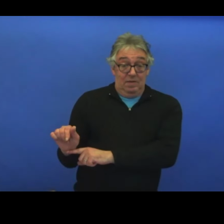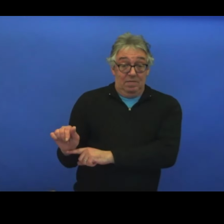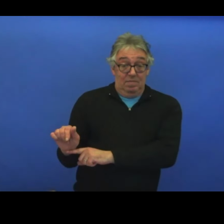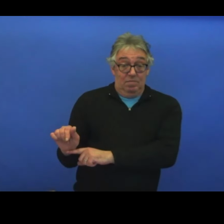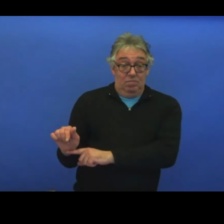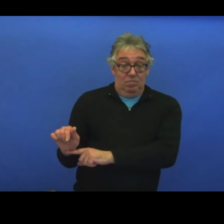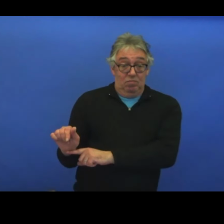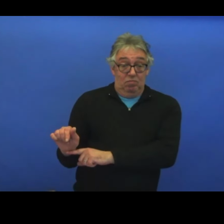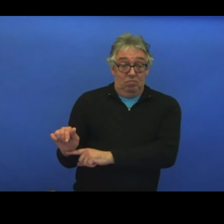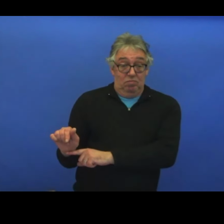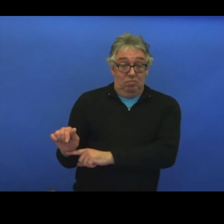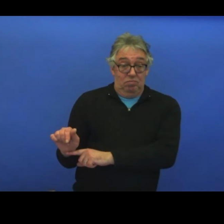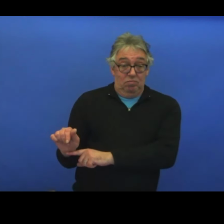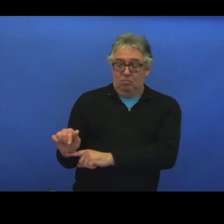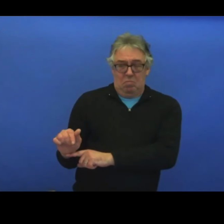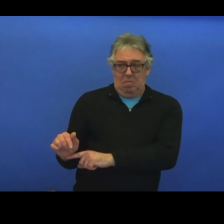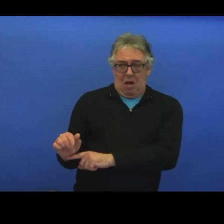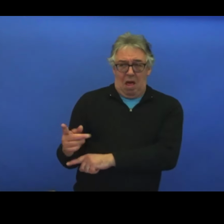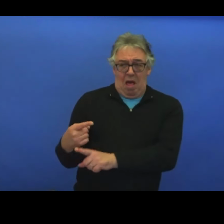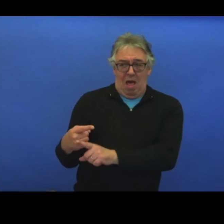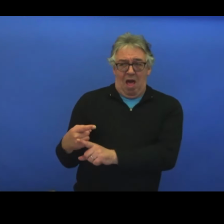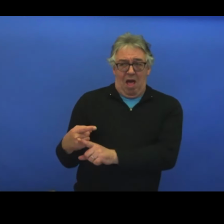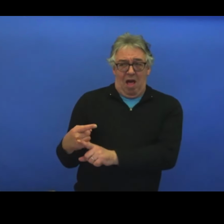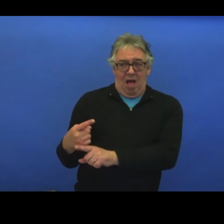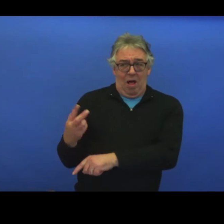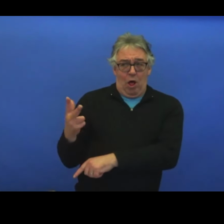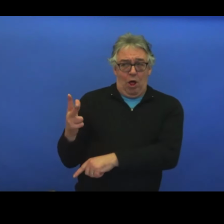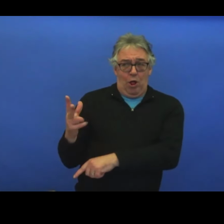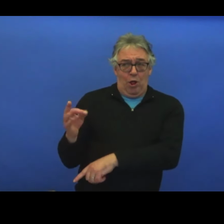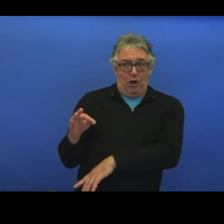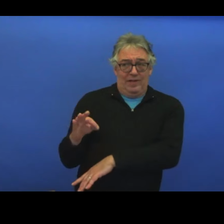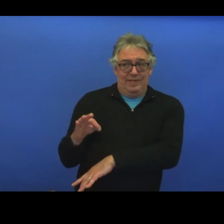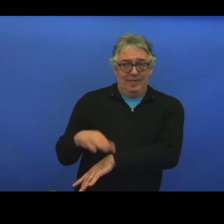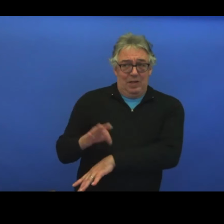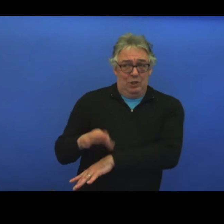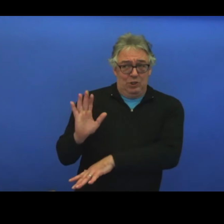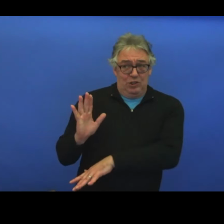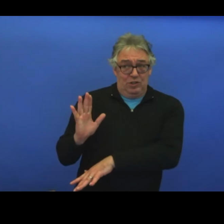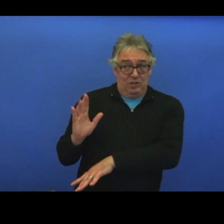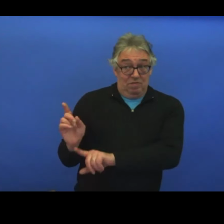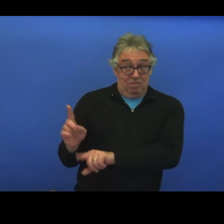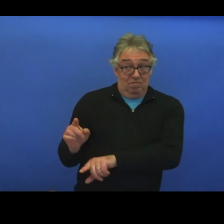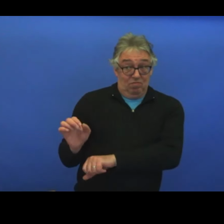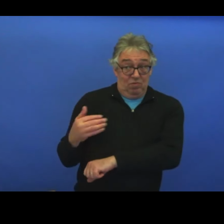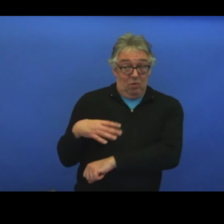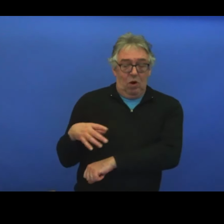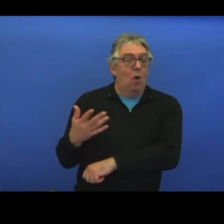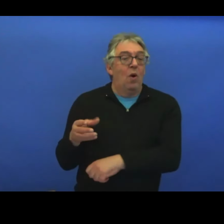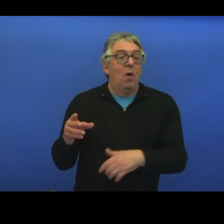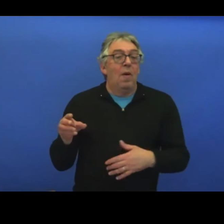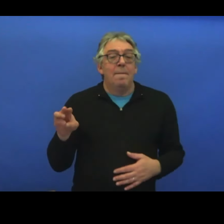In 30 seconds, maybe as well. Matilda, would you like to address? Or Matilda, Marcela?